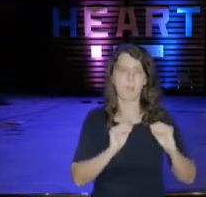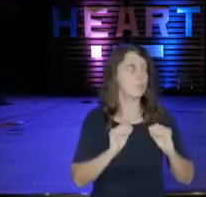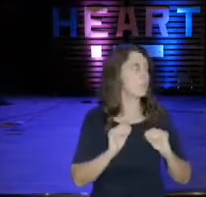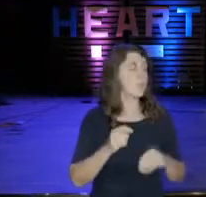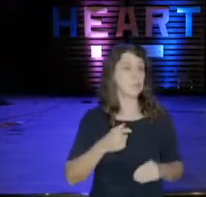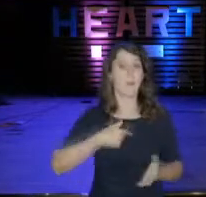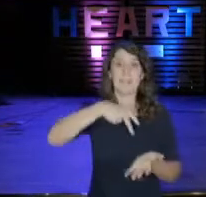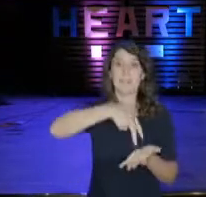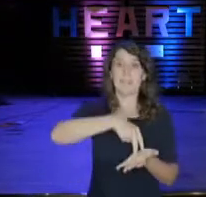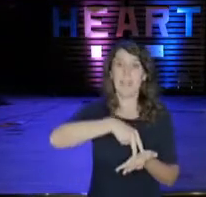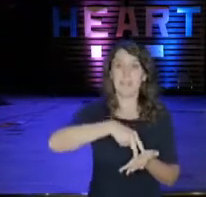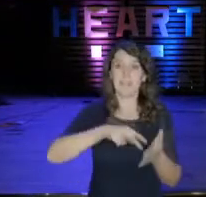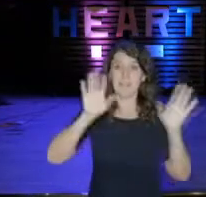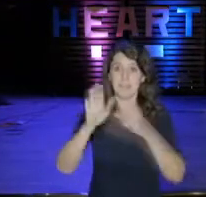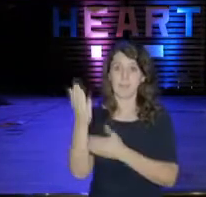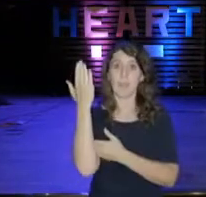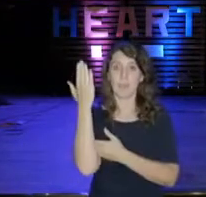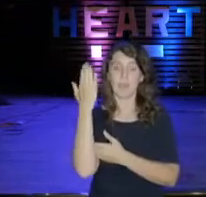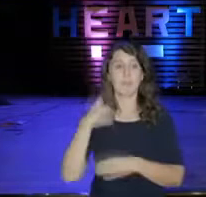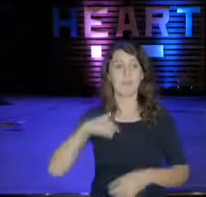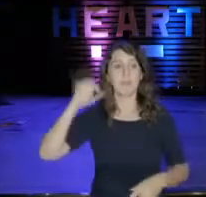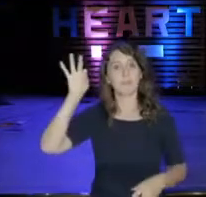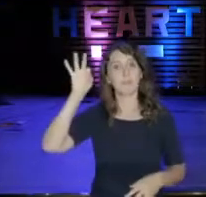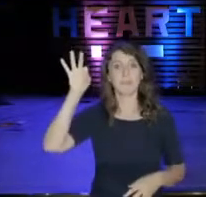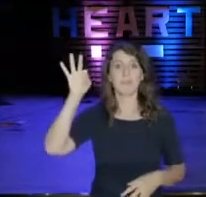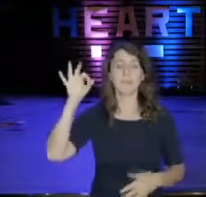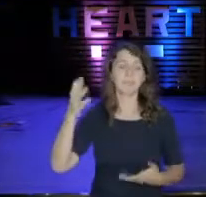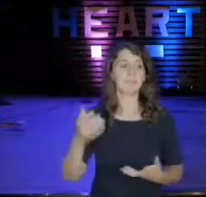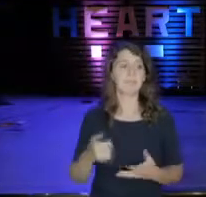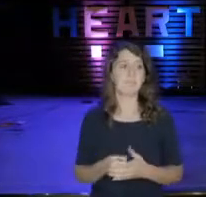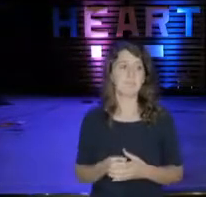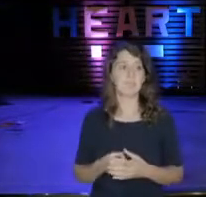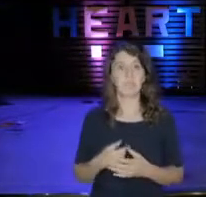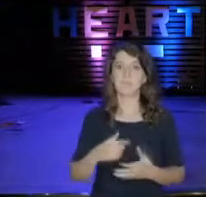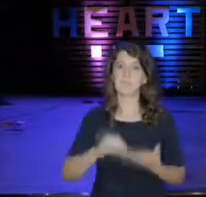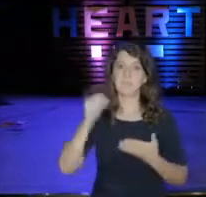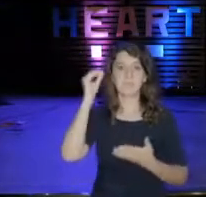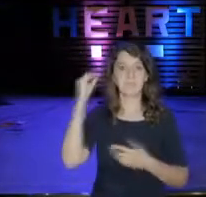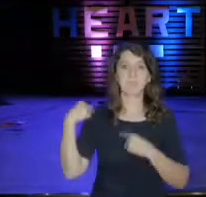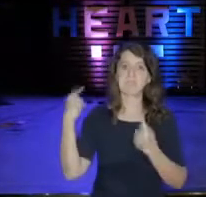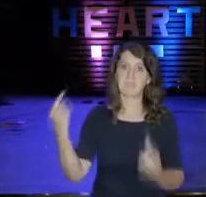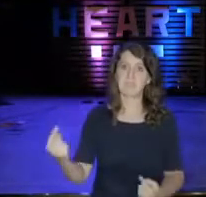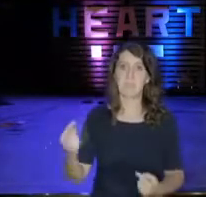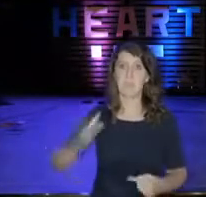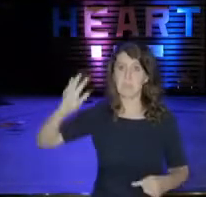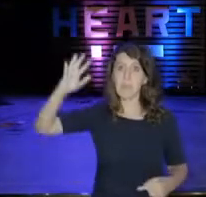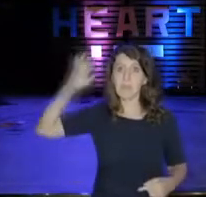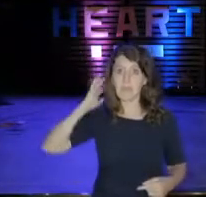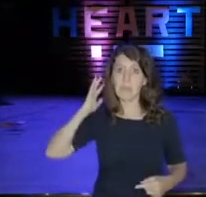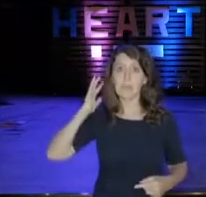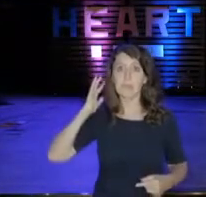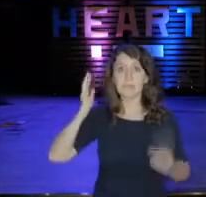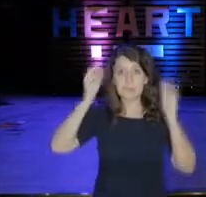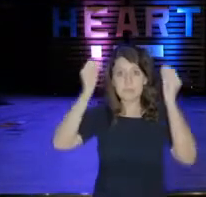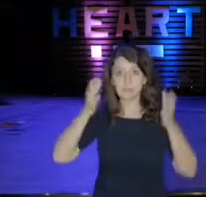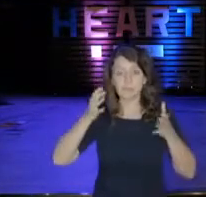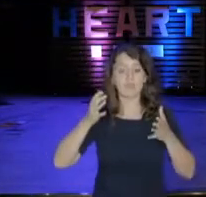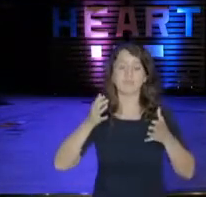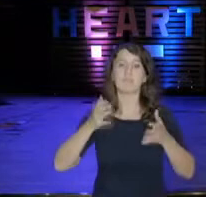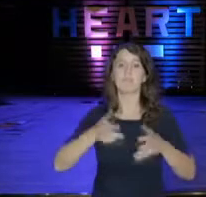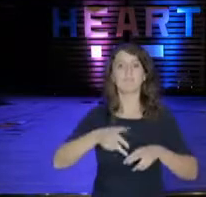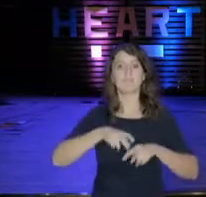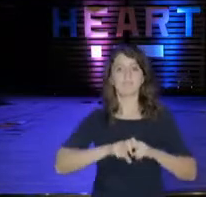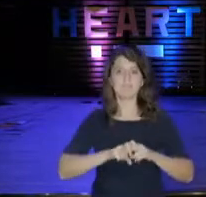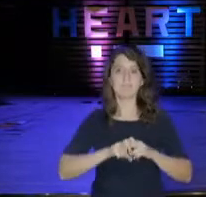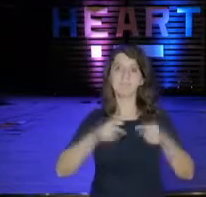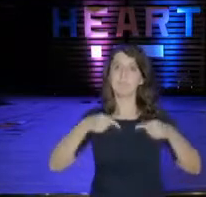stand on Sunday mornings when I teach. It's kind of the posture that's been passed on to me. Back then, rabbis would sit when they taught. That was